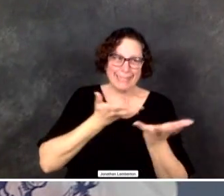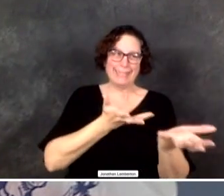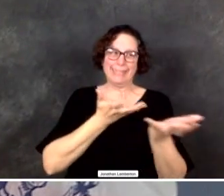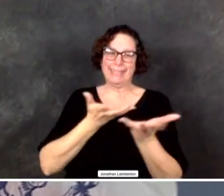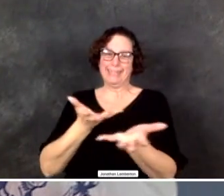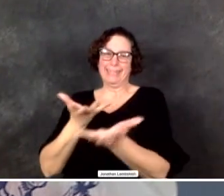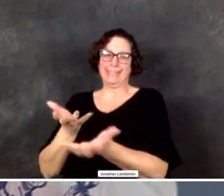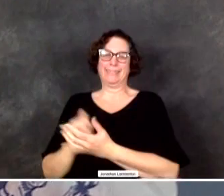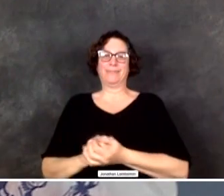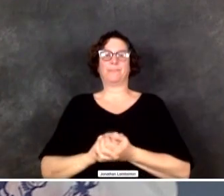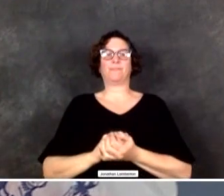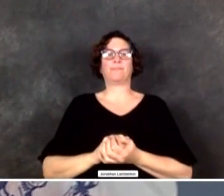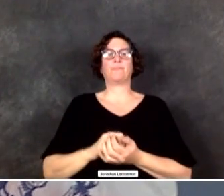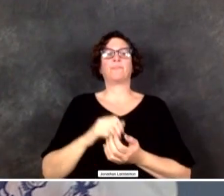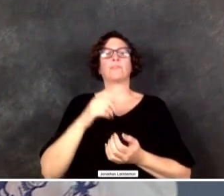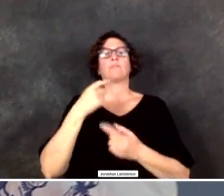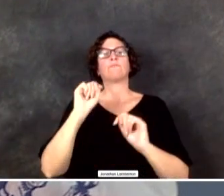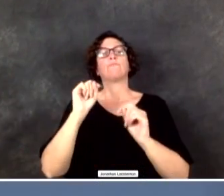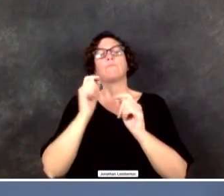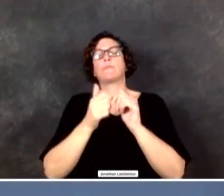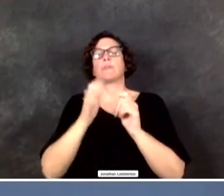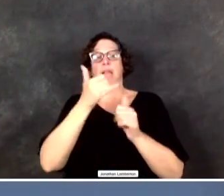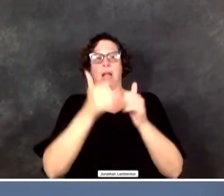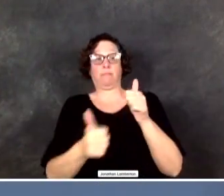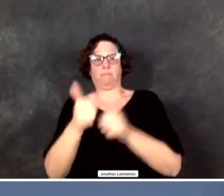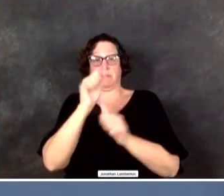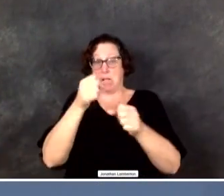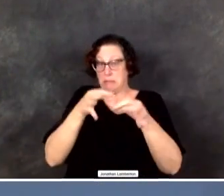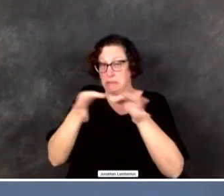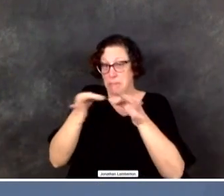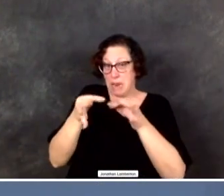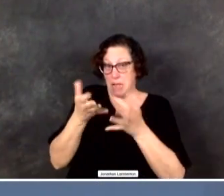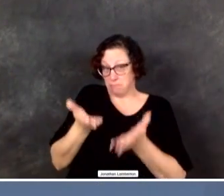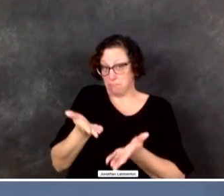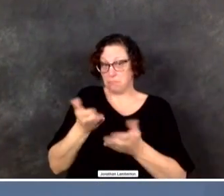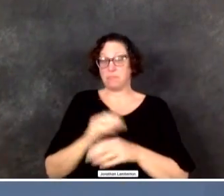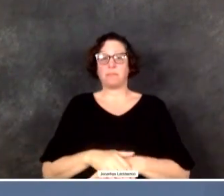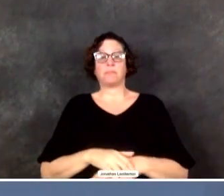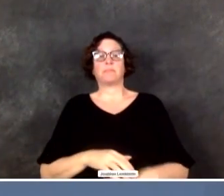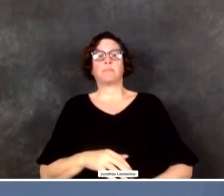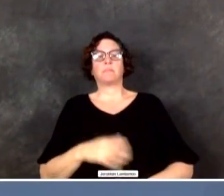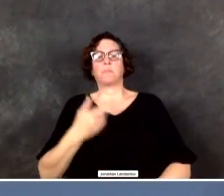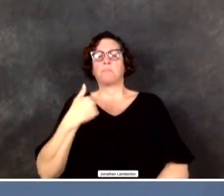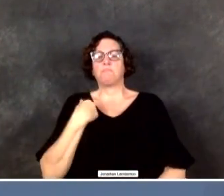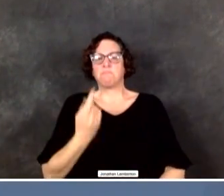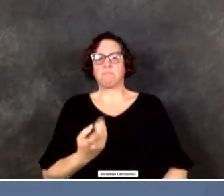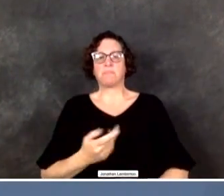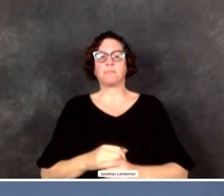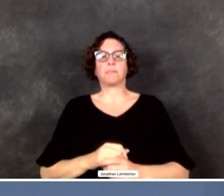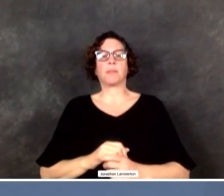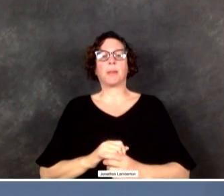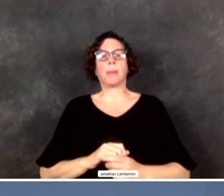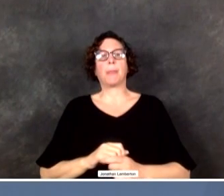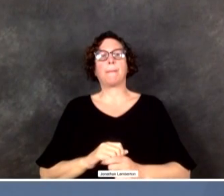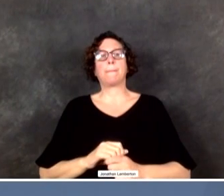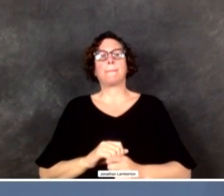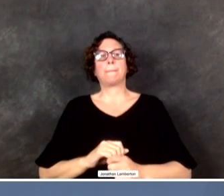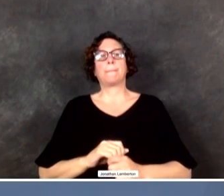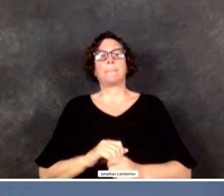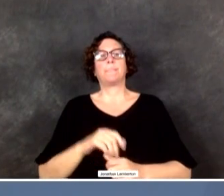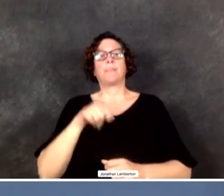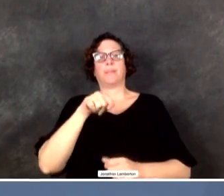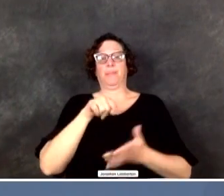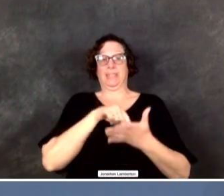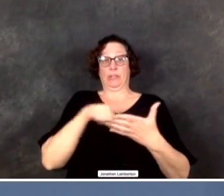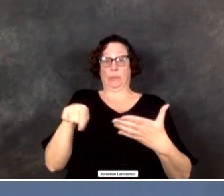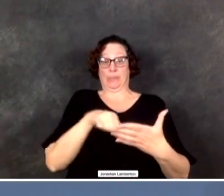not so far on attendance, that'd be helpful. Yes, sir. So this week we put out guidance for taking attendance. Obviously, we're